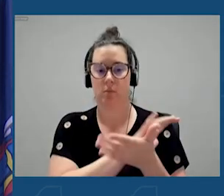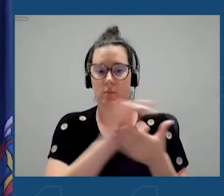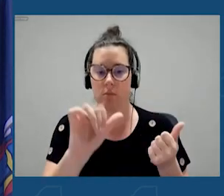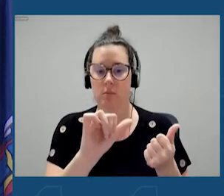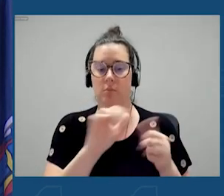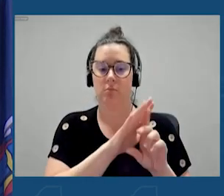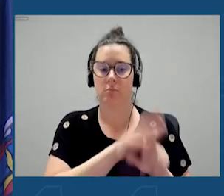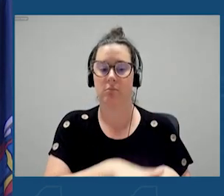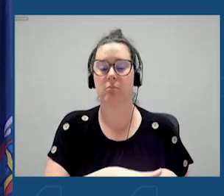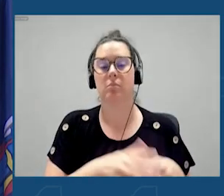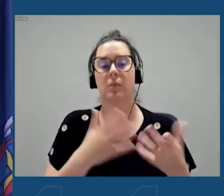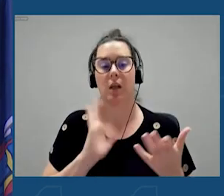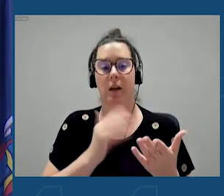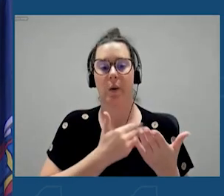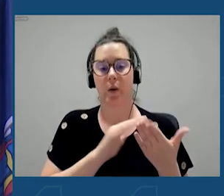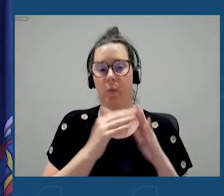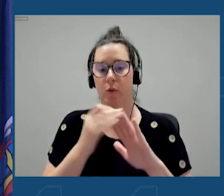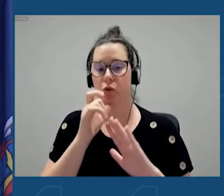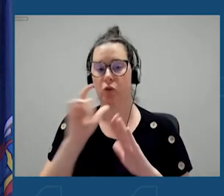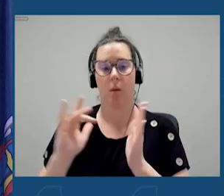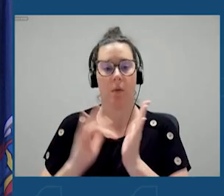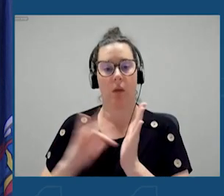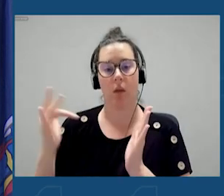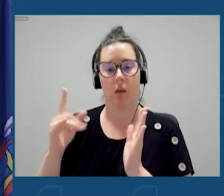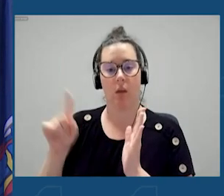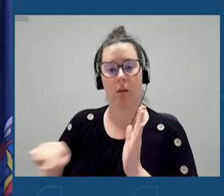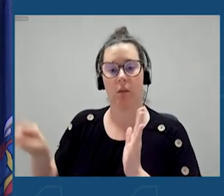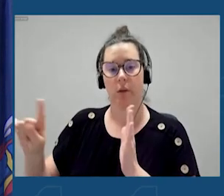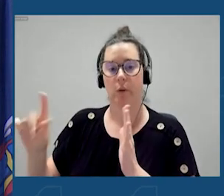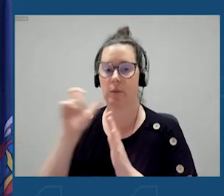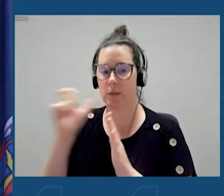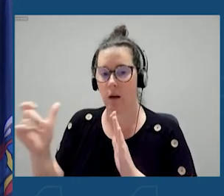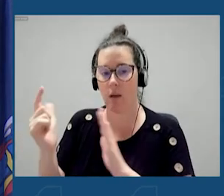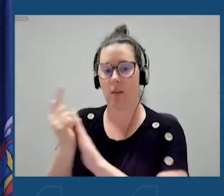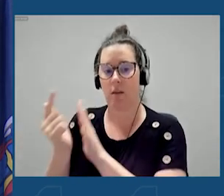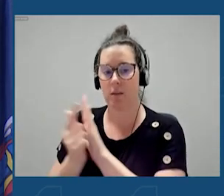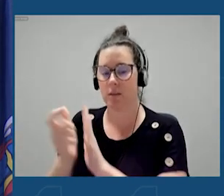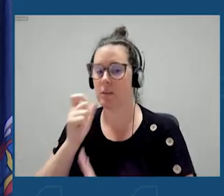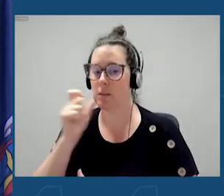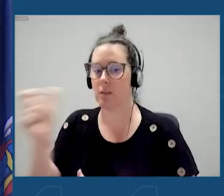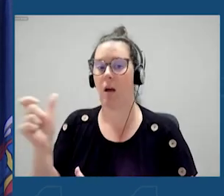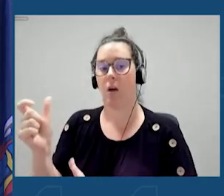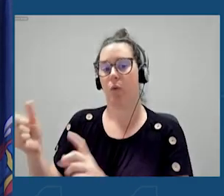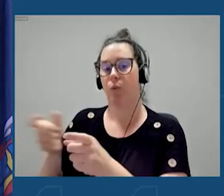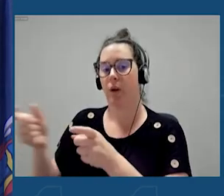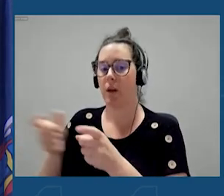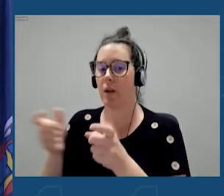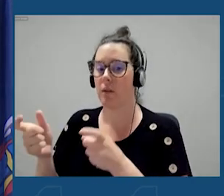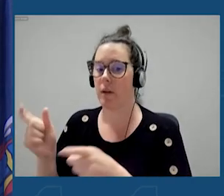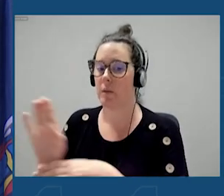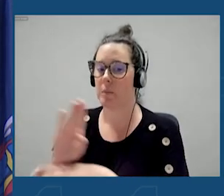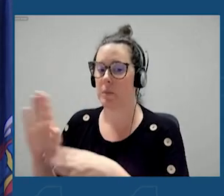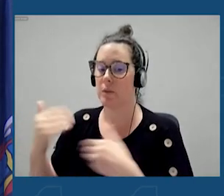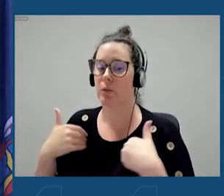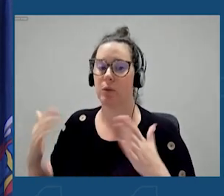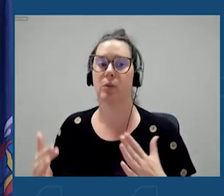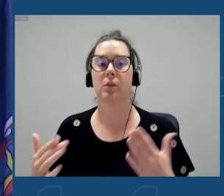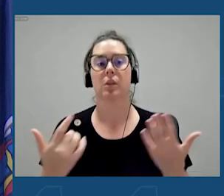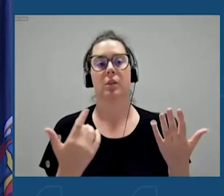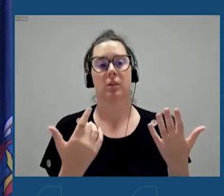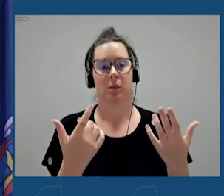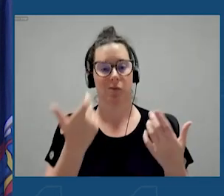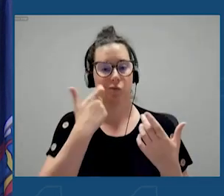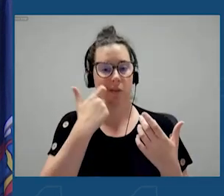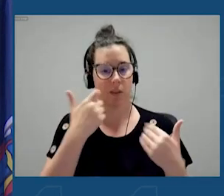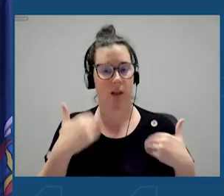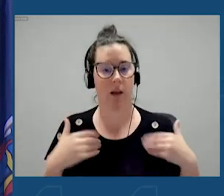communities should not be exploited by these unlicensed and unregulated operators. Recently, I was at a community board hearing where even an